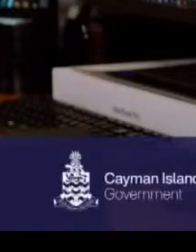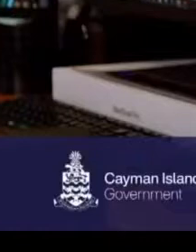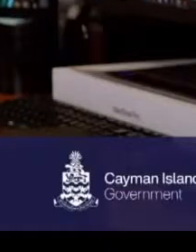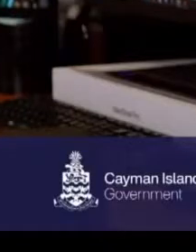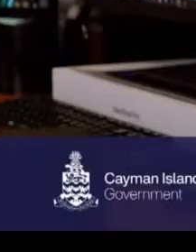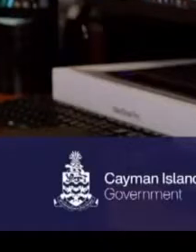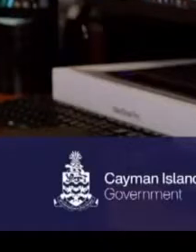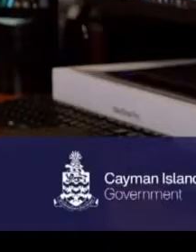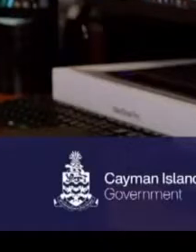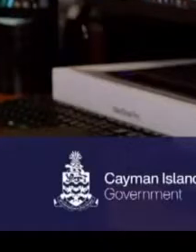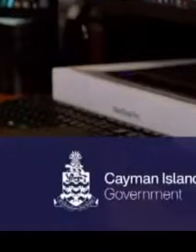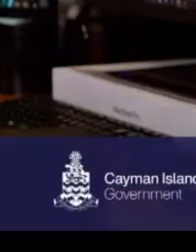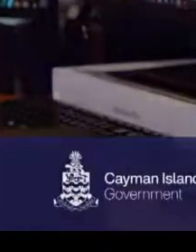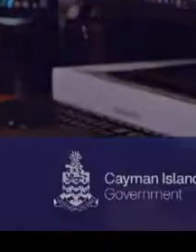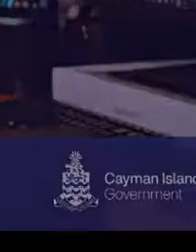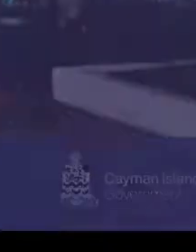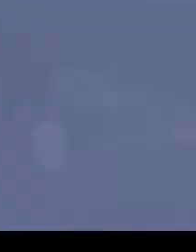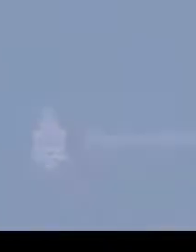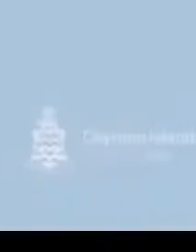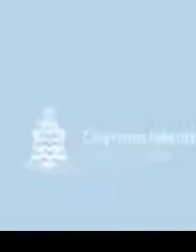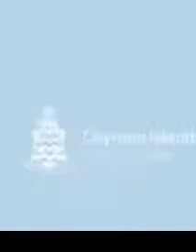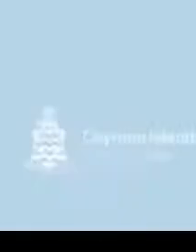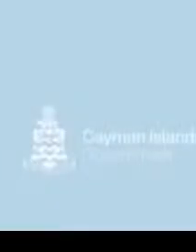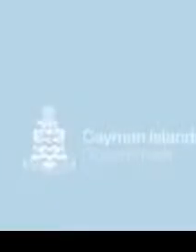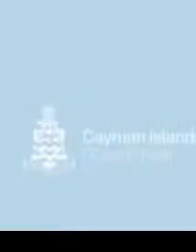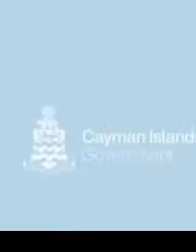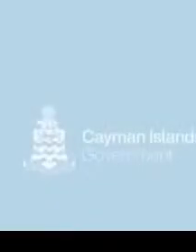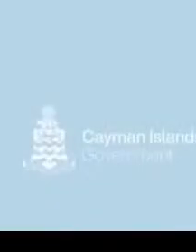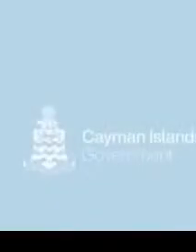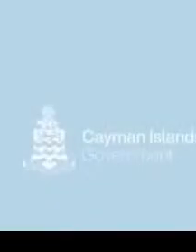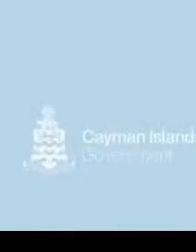that's why I went and got the vaccine.